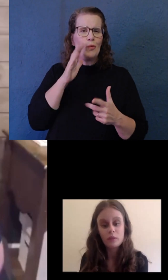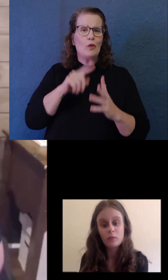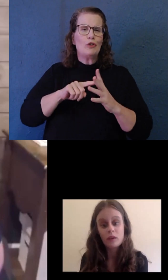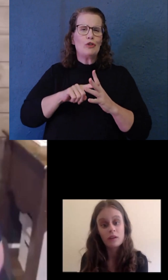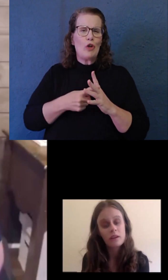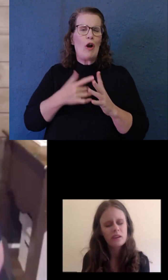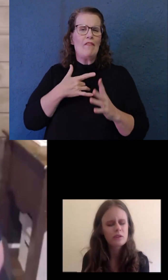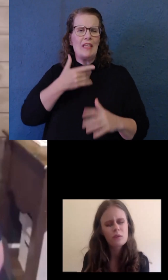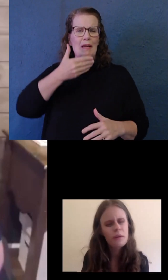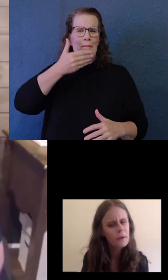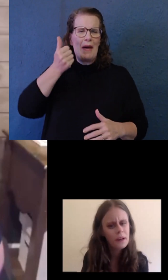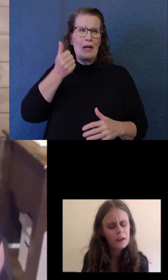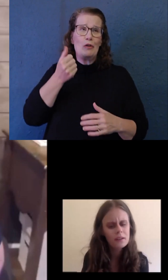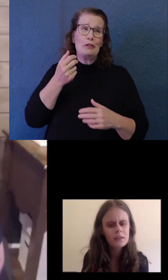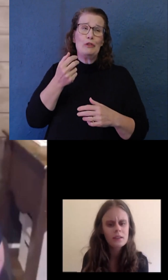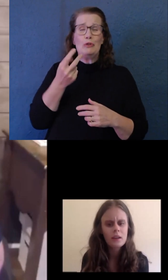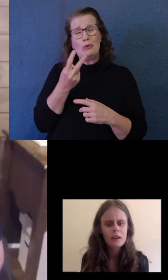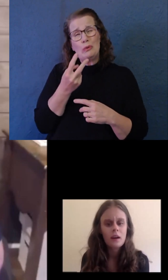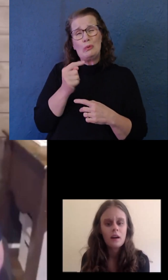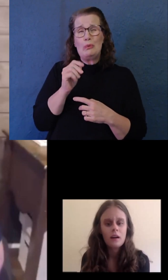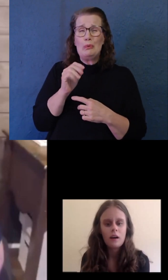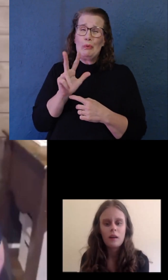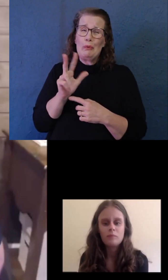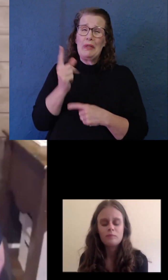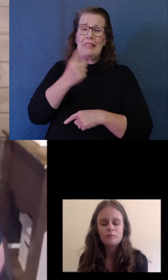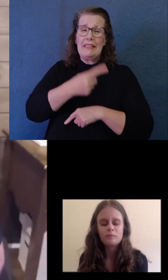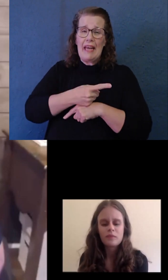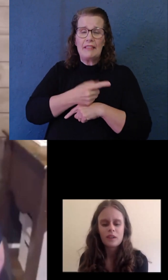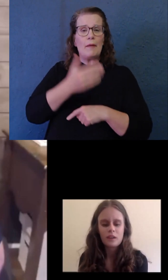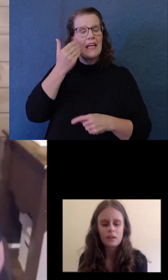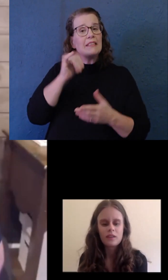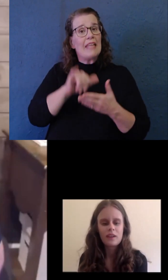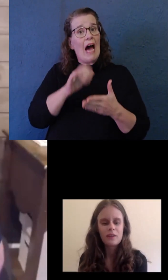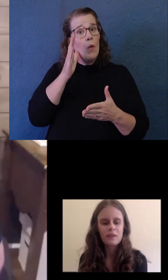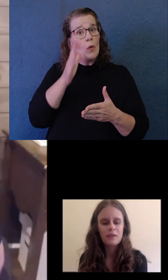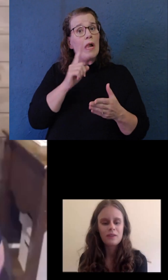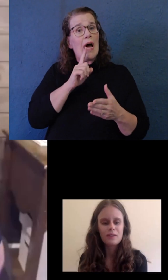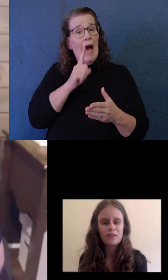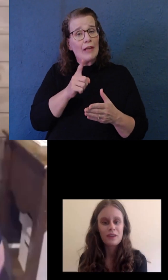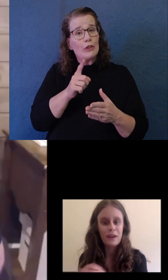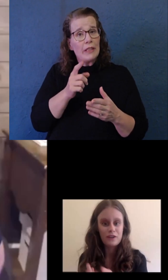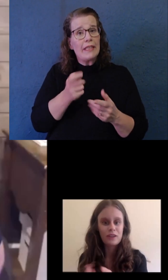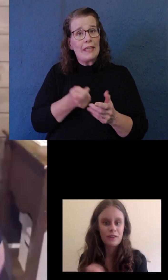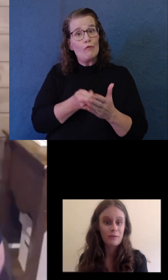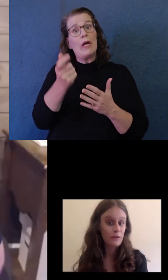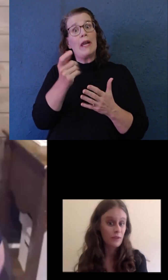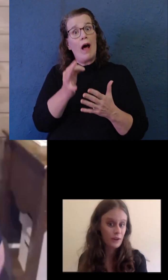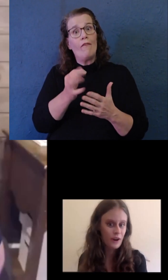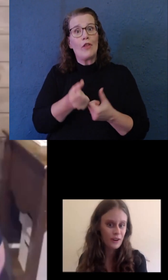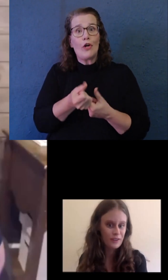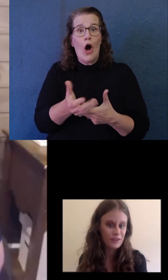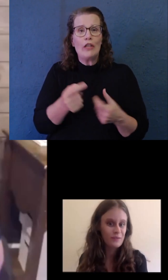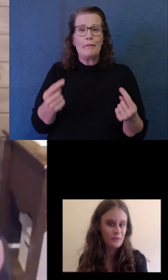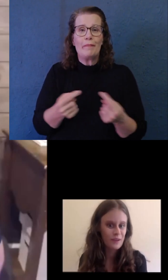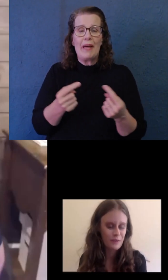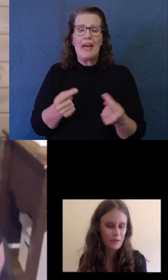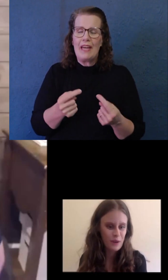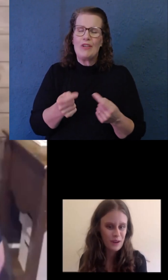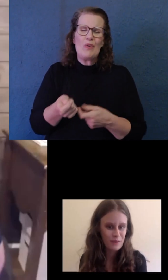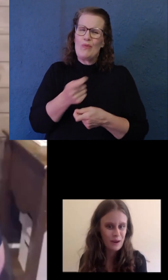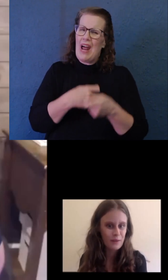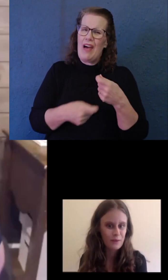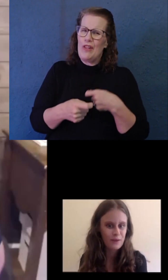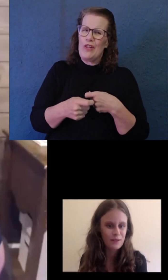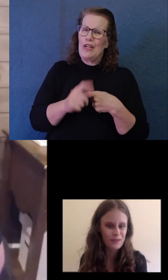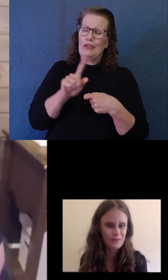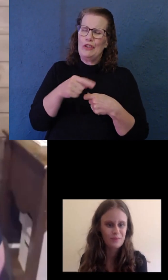start feeling better in like 2 to 3 days. Um, because that'll actually get rid of the cause of the